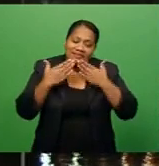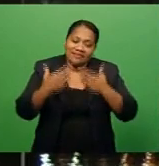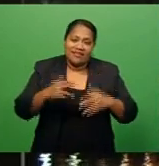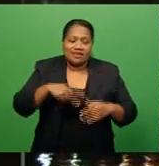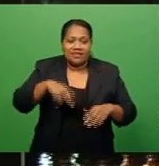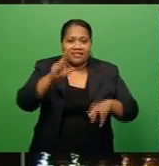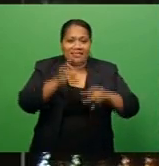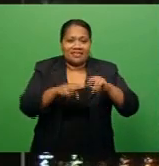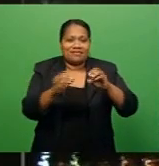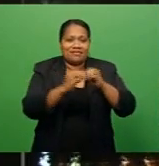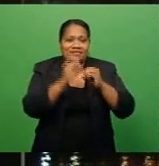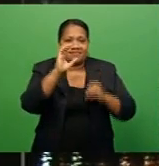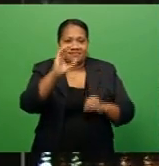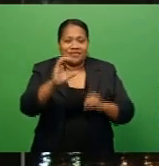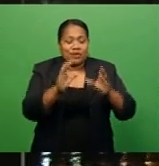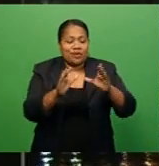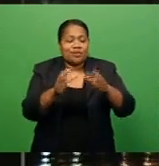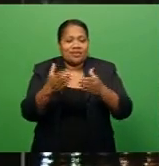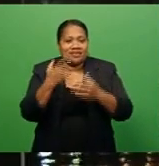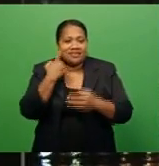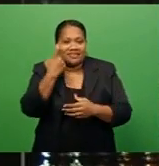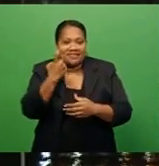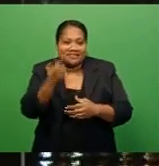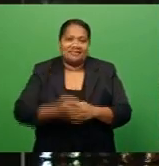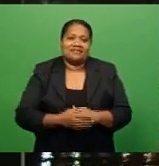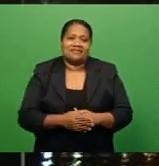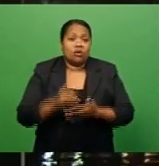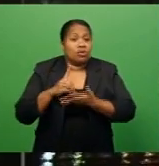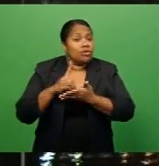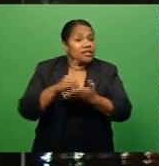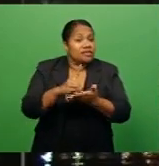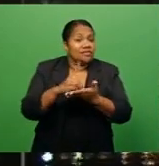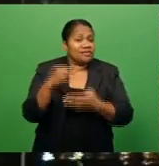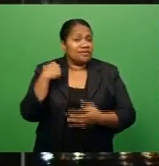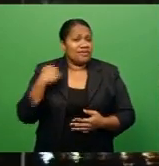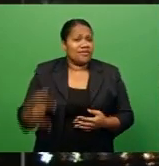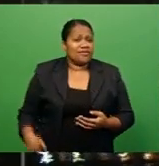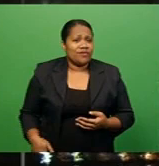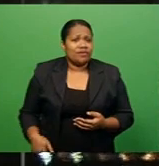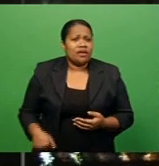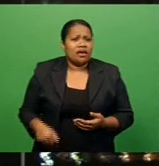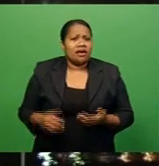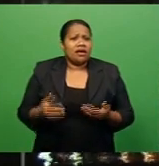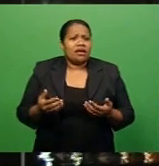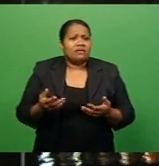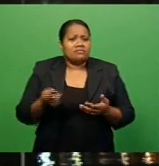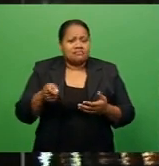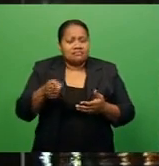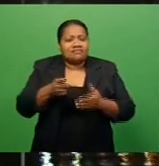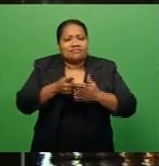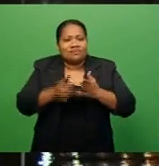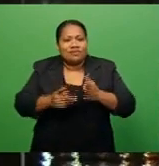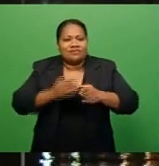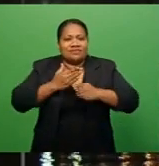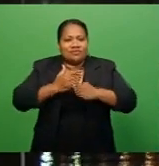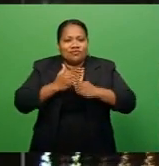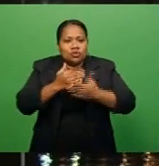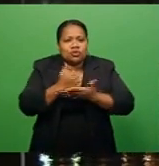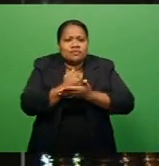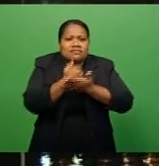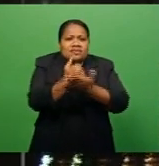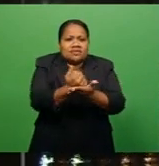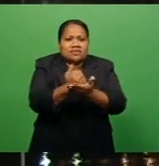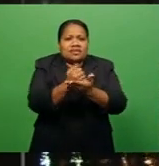Broadcasting Corporation's Care Committee. The donation of the uniforms is done as part of efforts to assist in